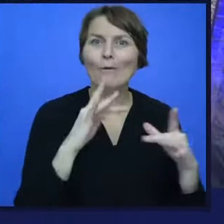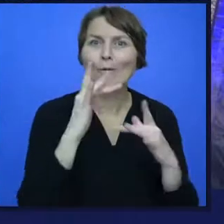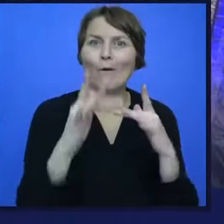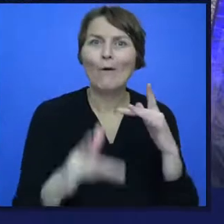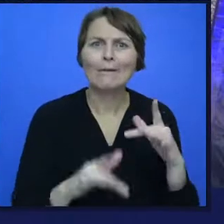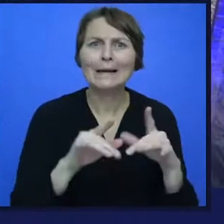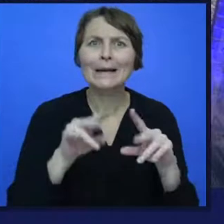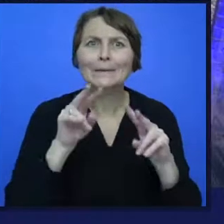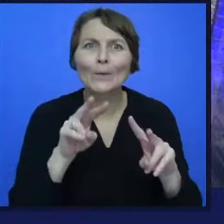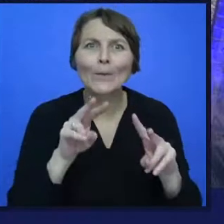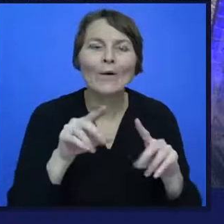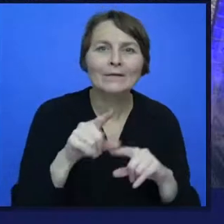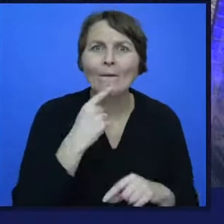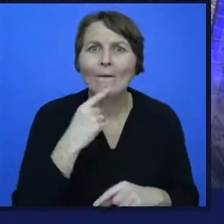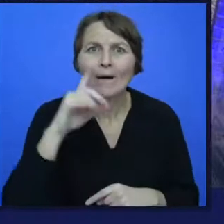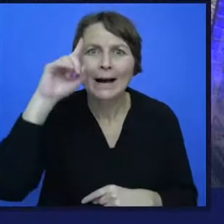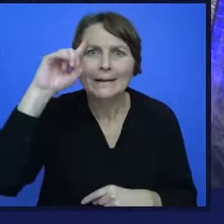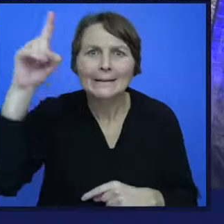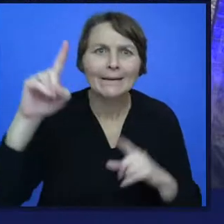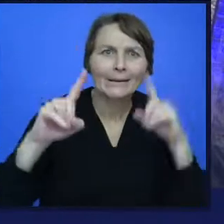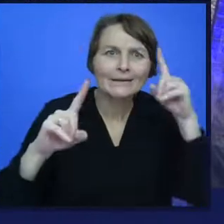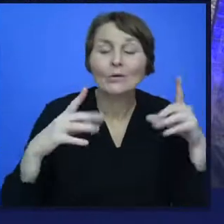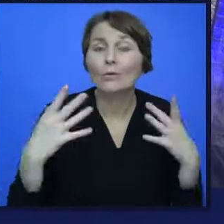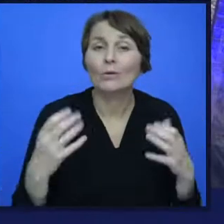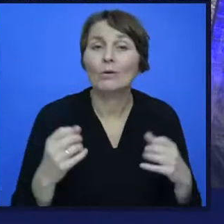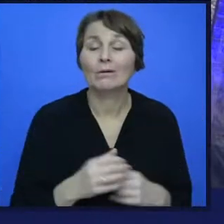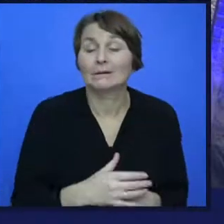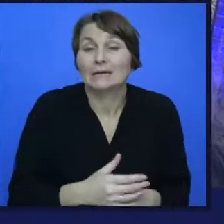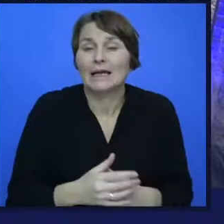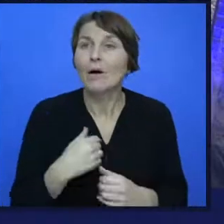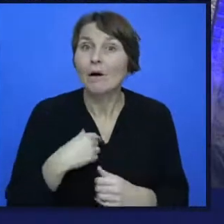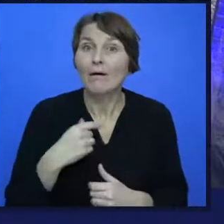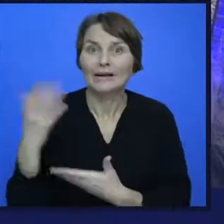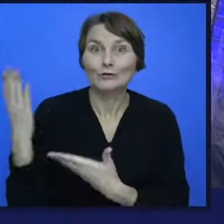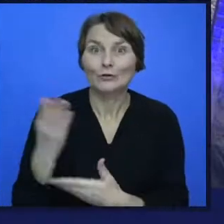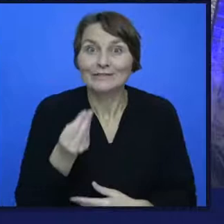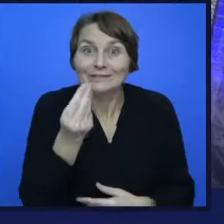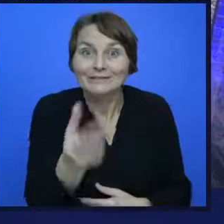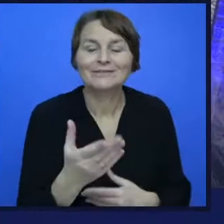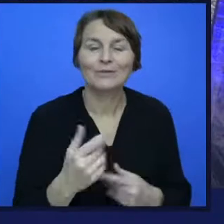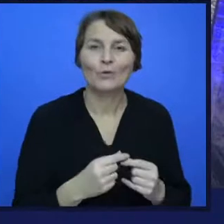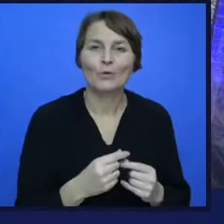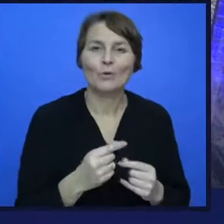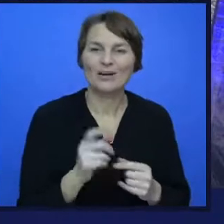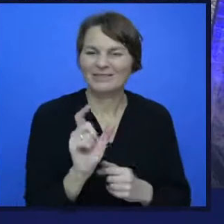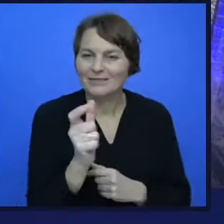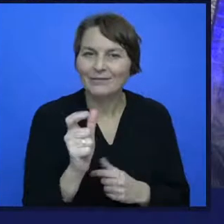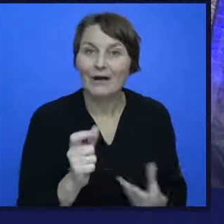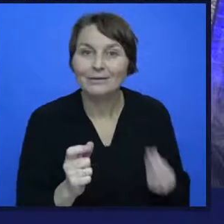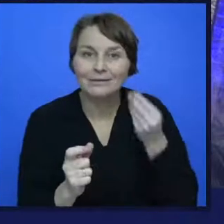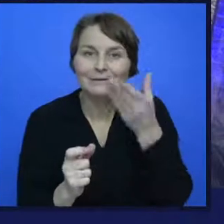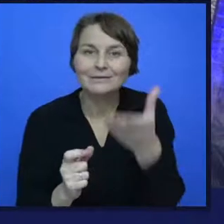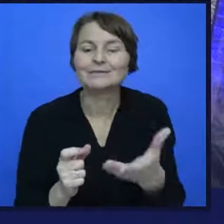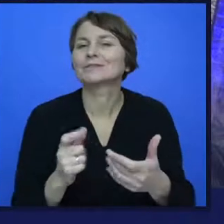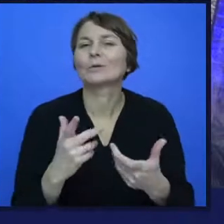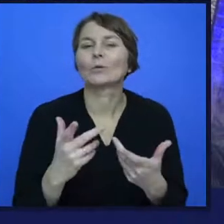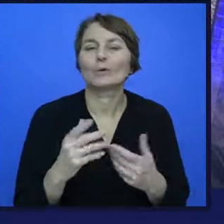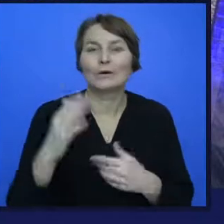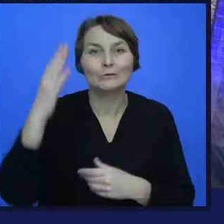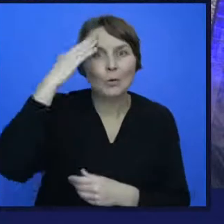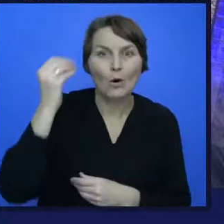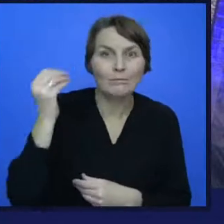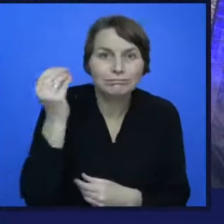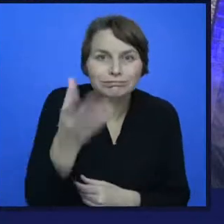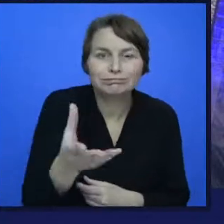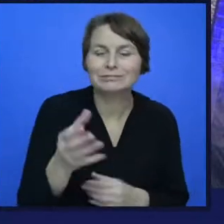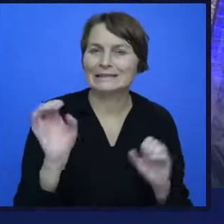idea, everybody has a device or a service that they can bring into the fold and share, you know, knowledge being made available to everybody